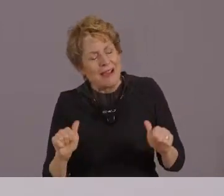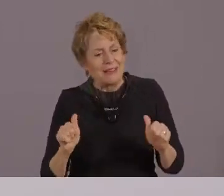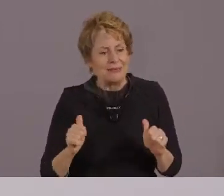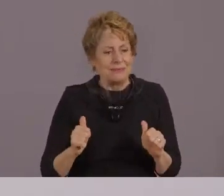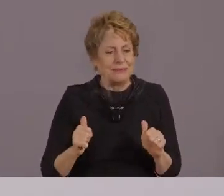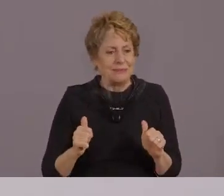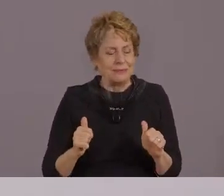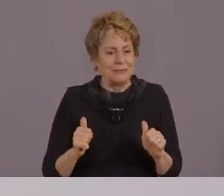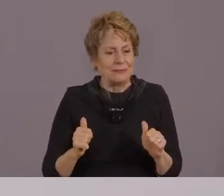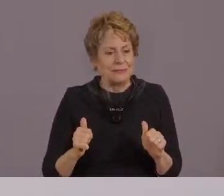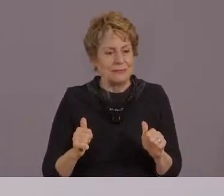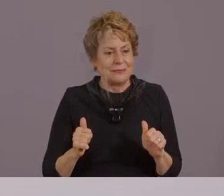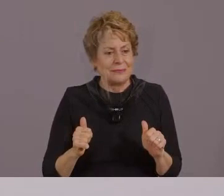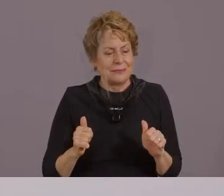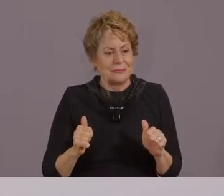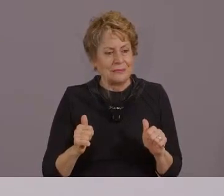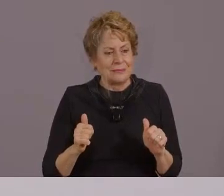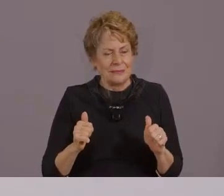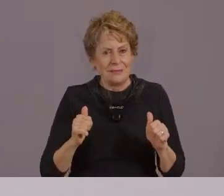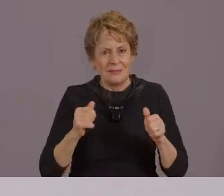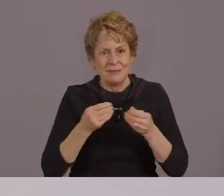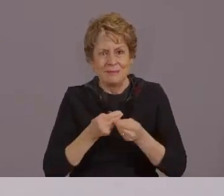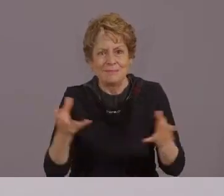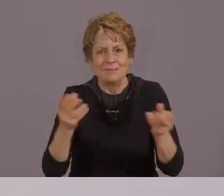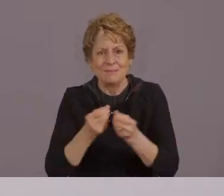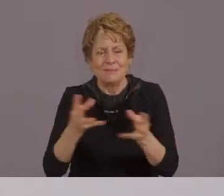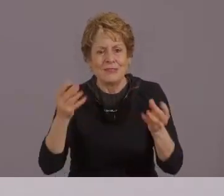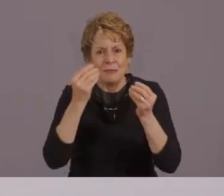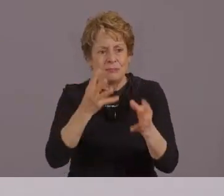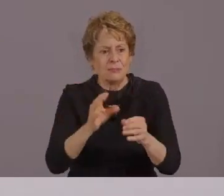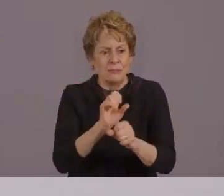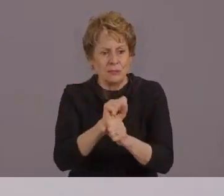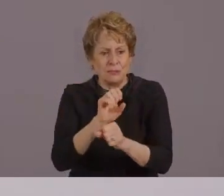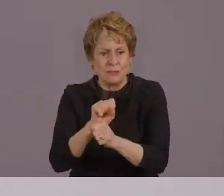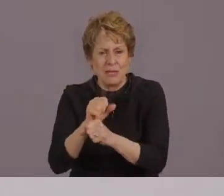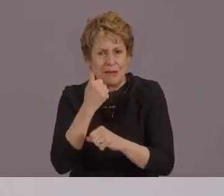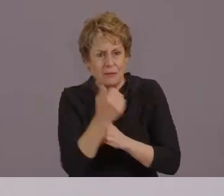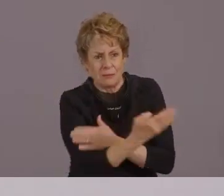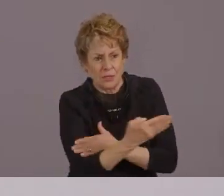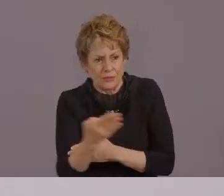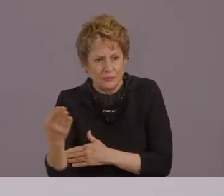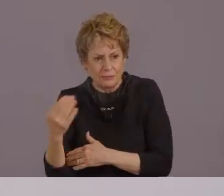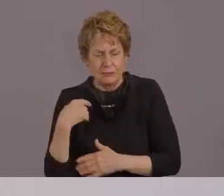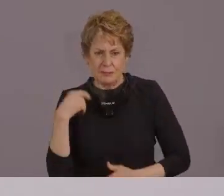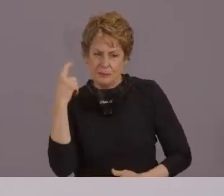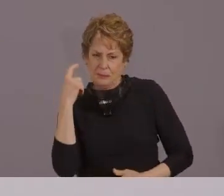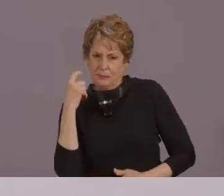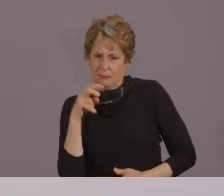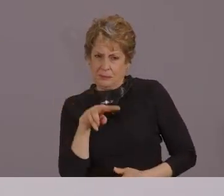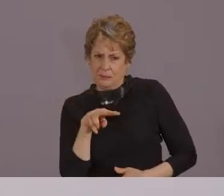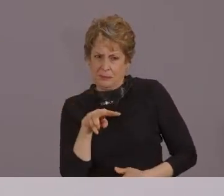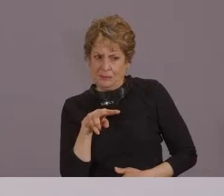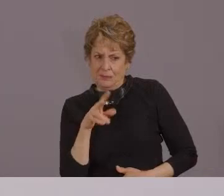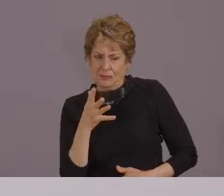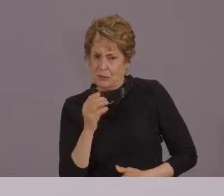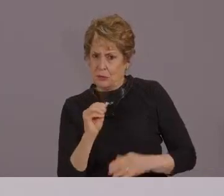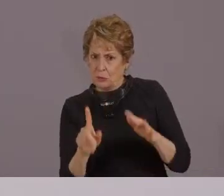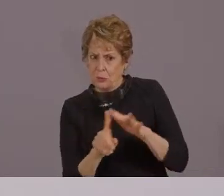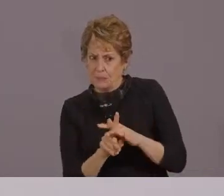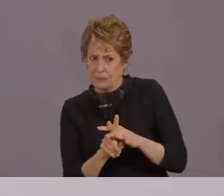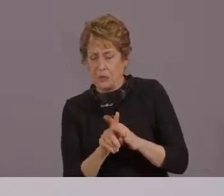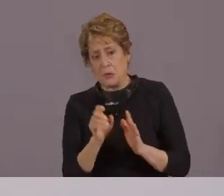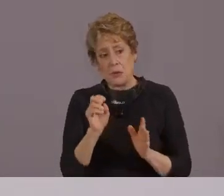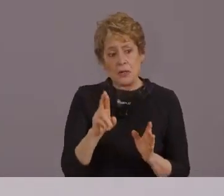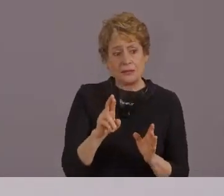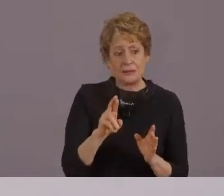earlier in the mornings if we know that there are cancellations or we're anticipating no shows or we have second dose appointments that didn't fill,